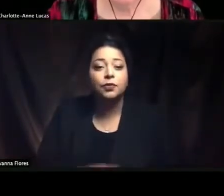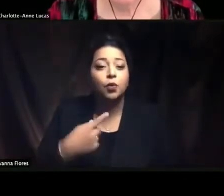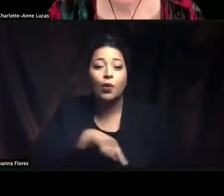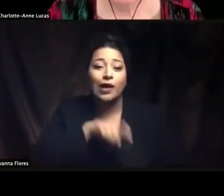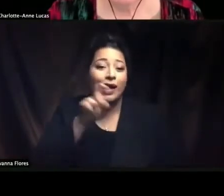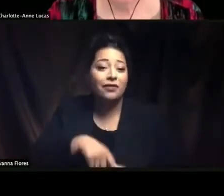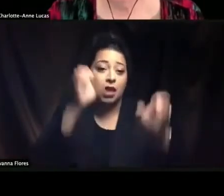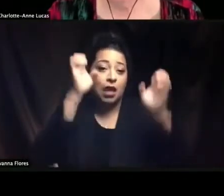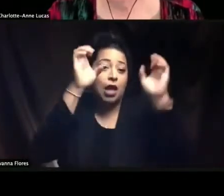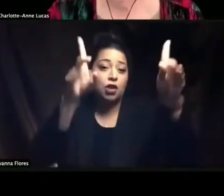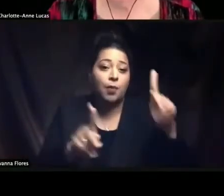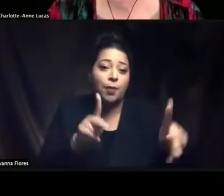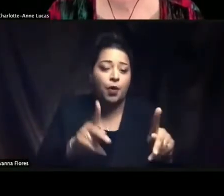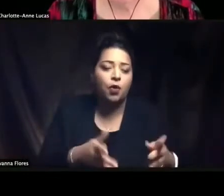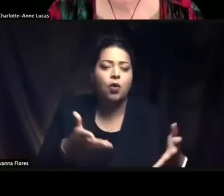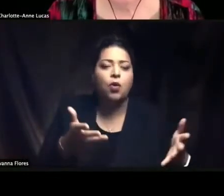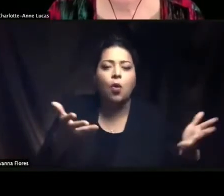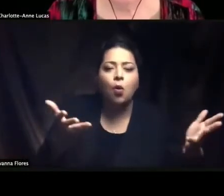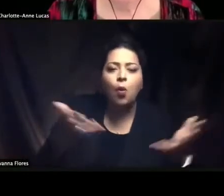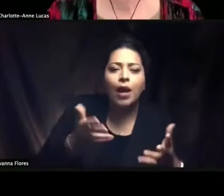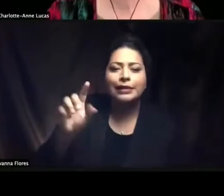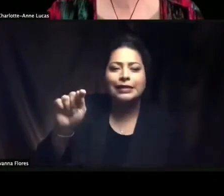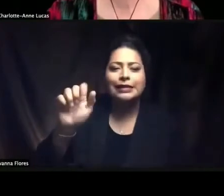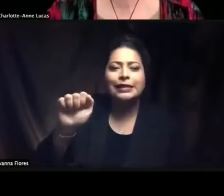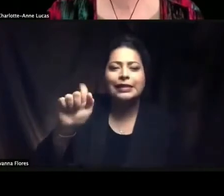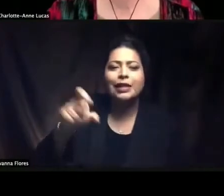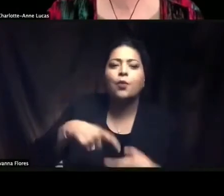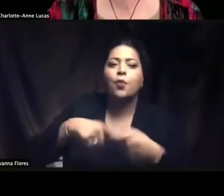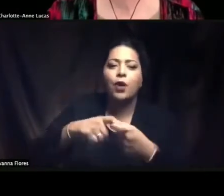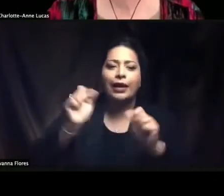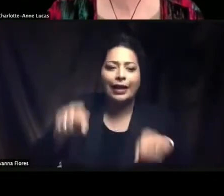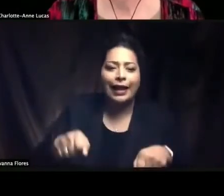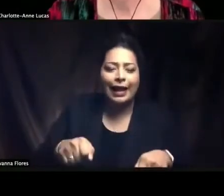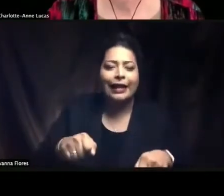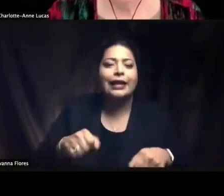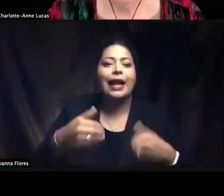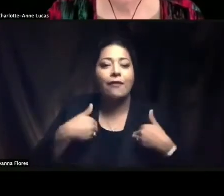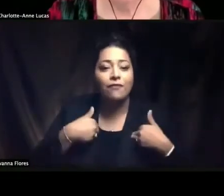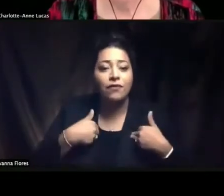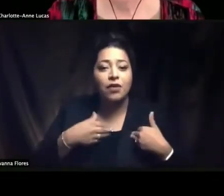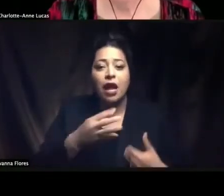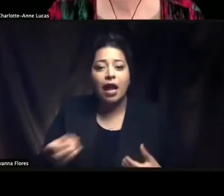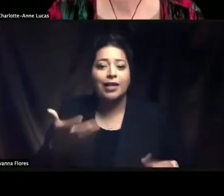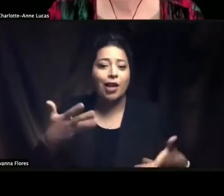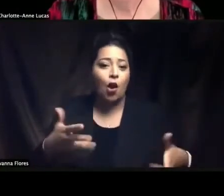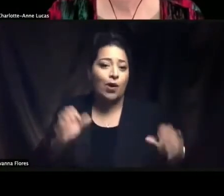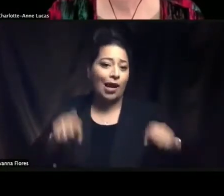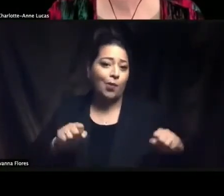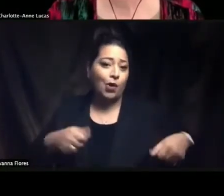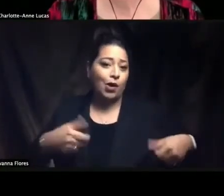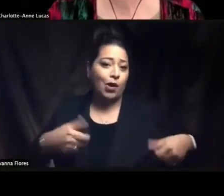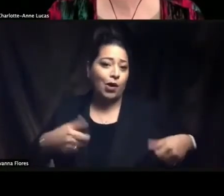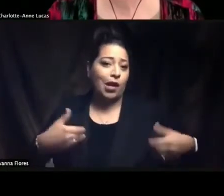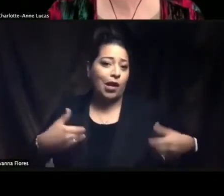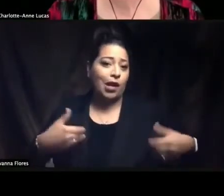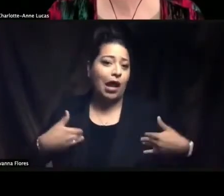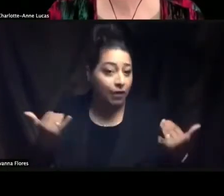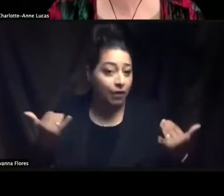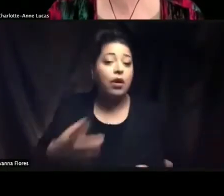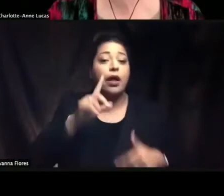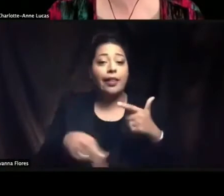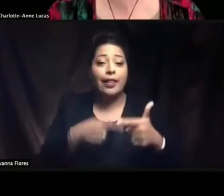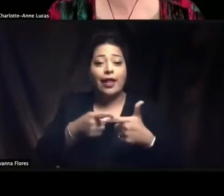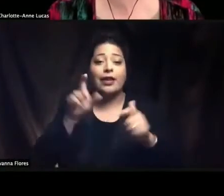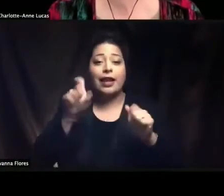residents on what tax breaks that they can get and they already are able to get, right? Then we also have to